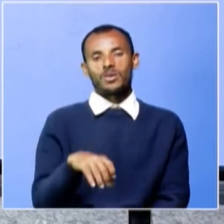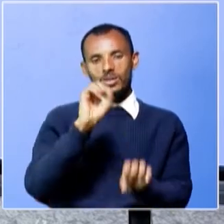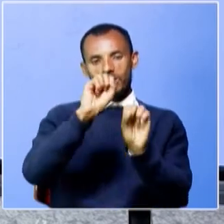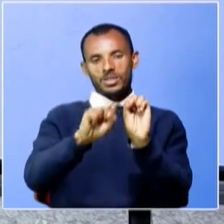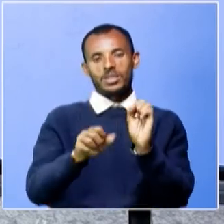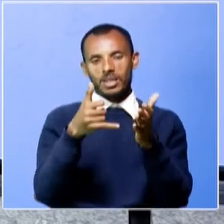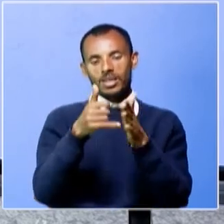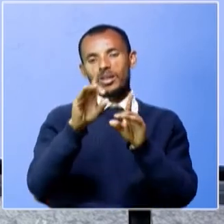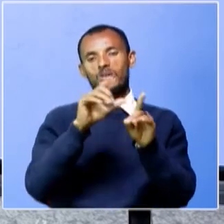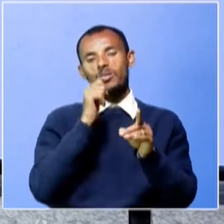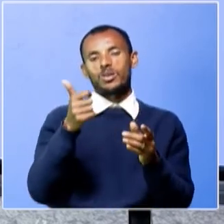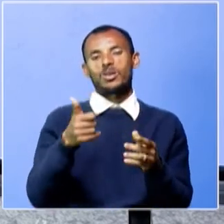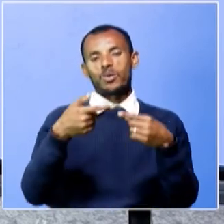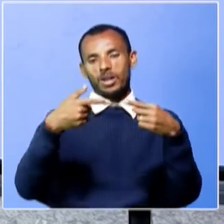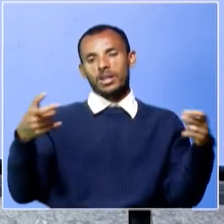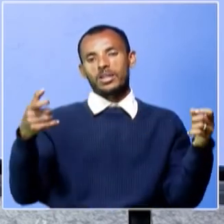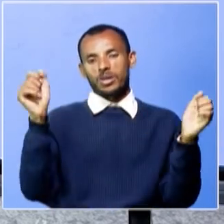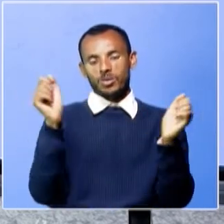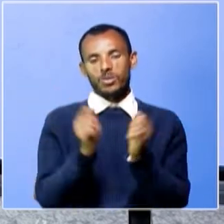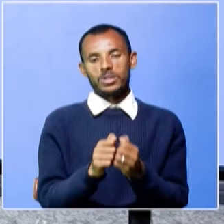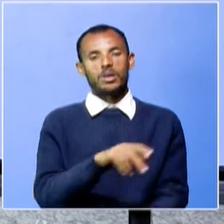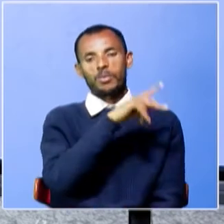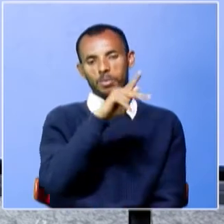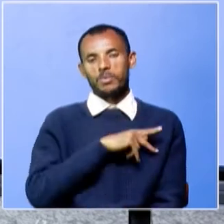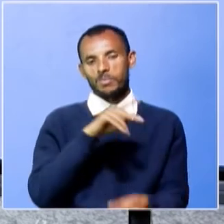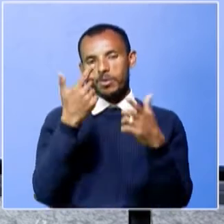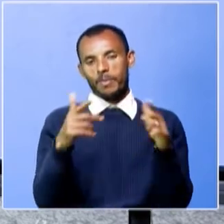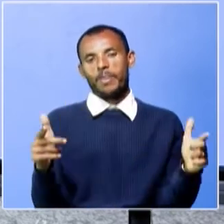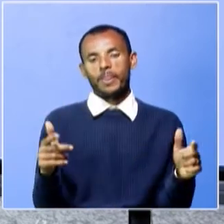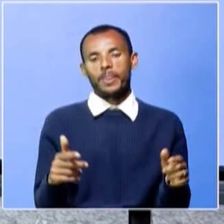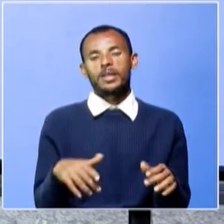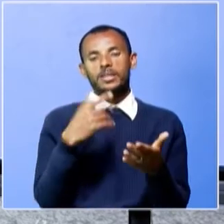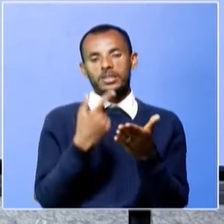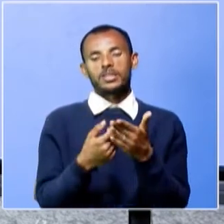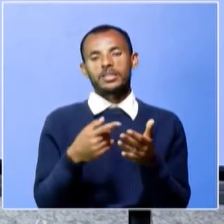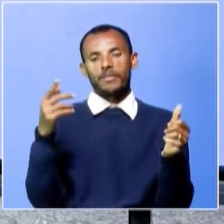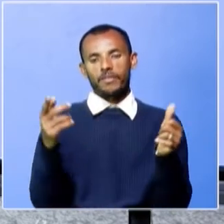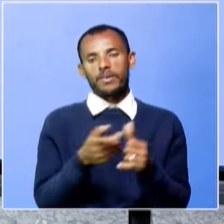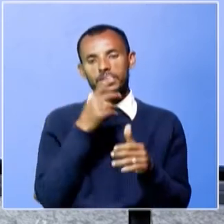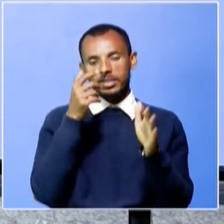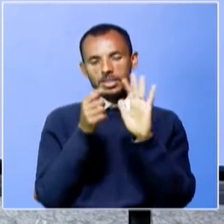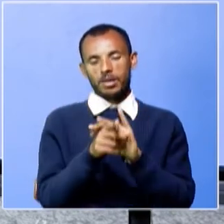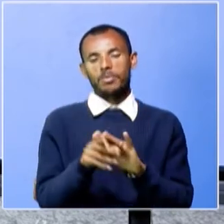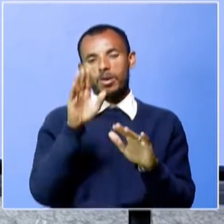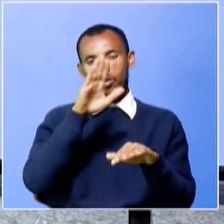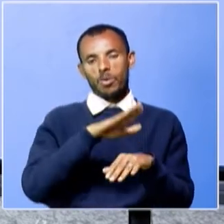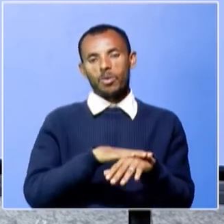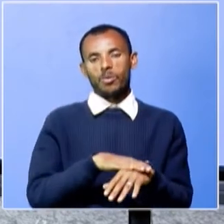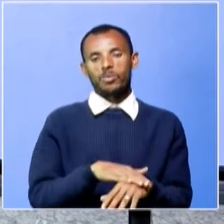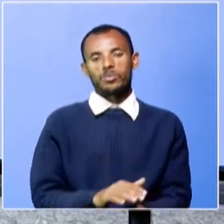so it do not contradict with the property of probability. So this is the first example on